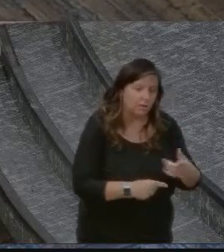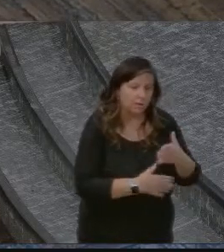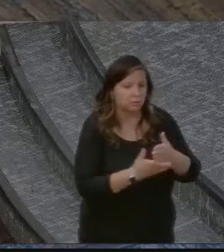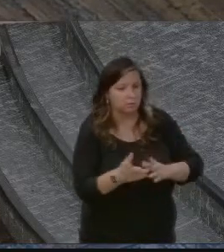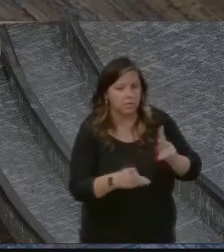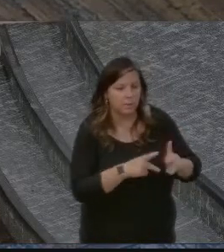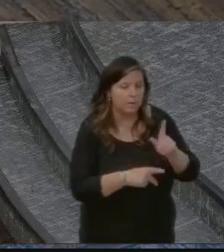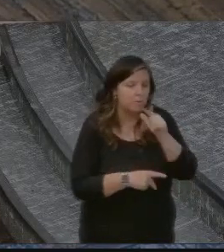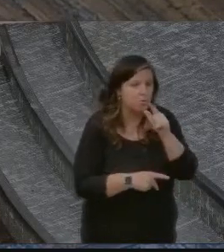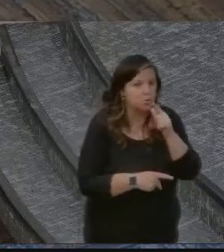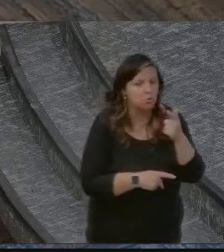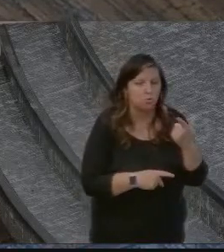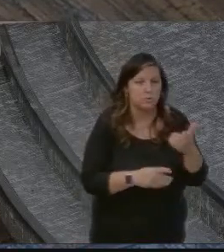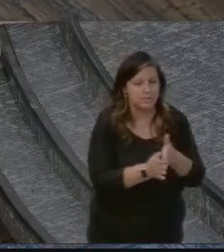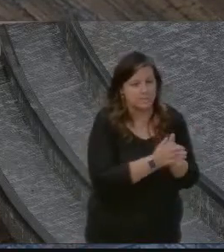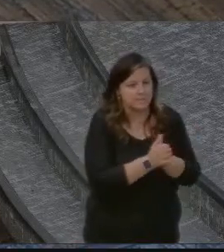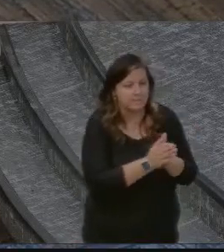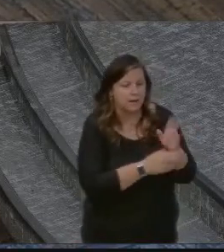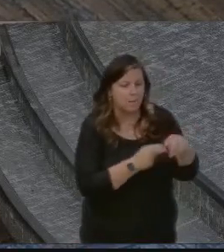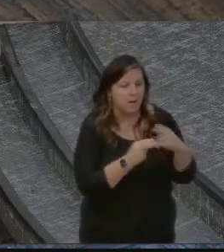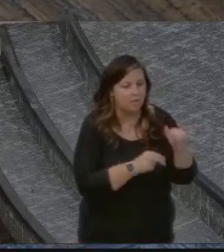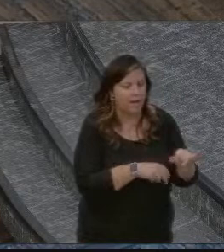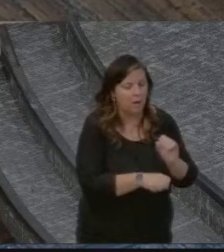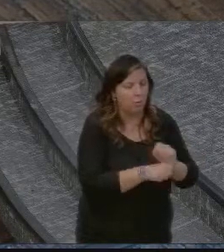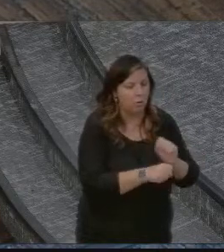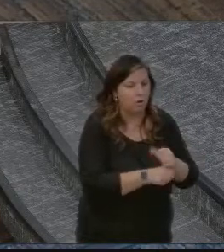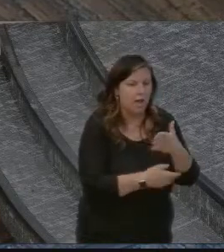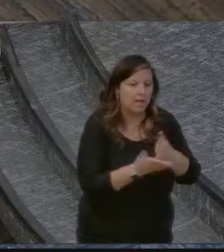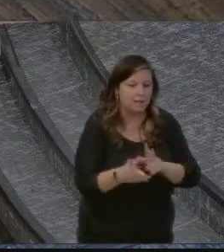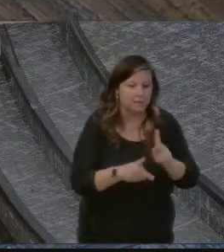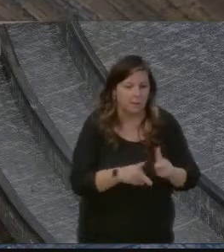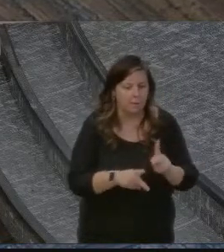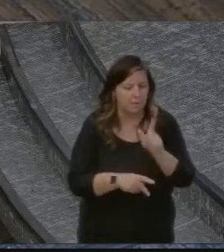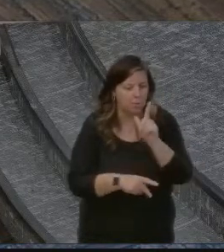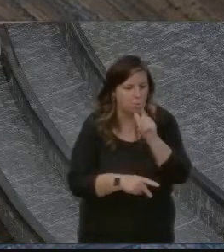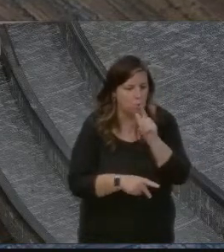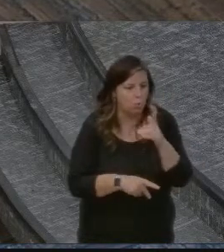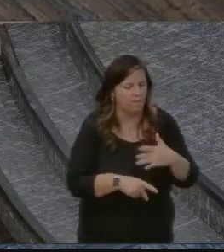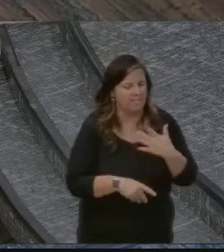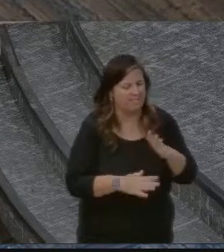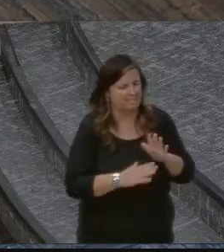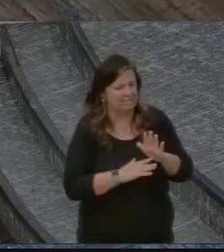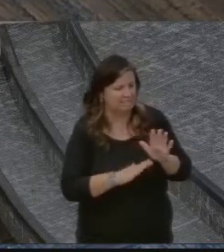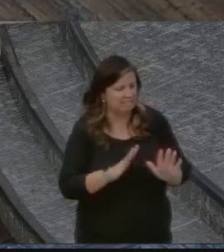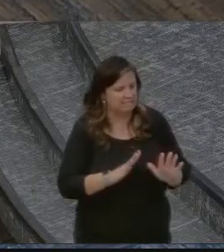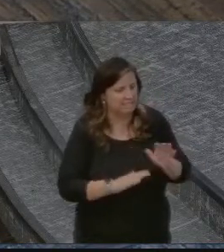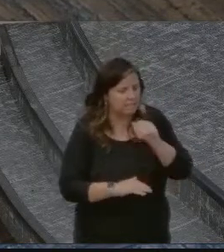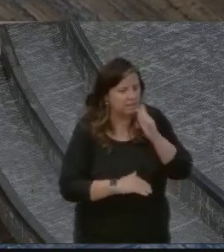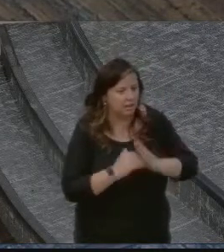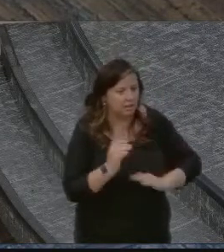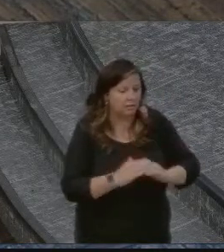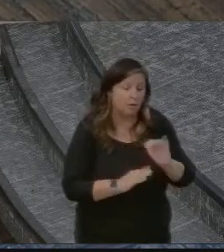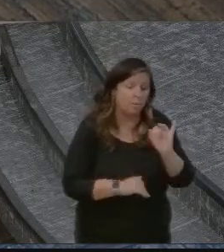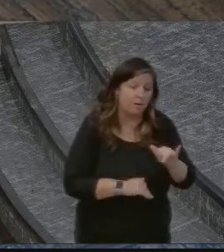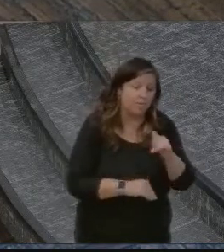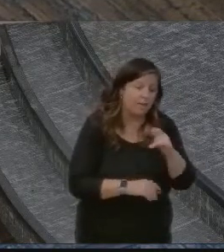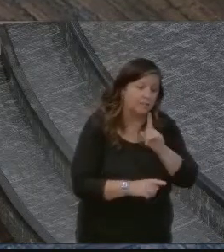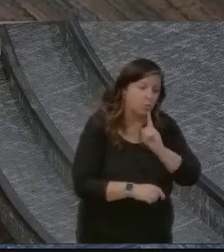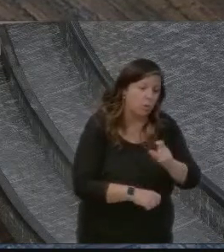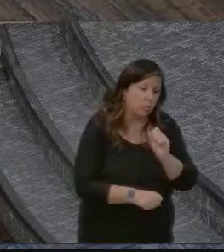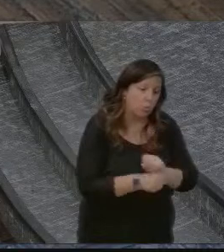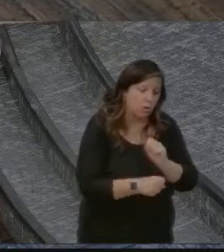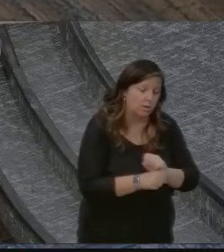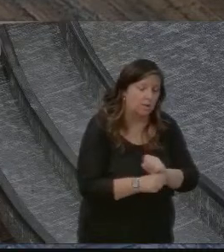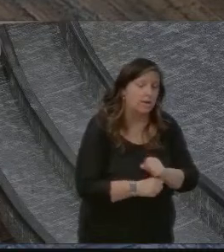uncomfortable, then we want to shy away from it. But it's the real work, because what we know is that our brown children